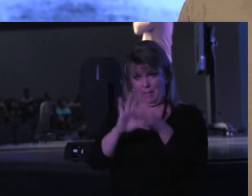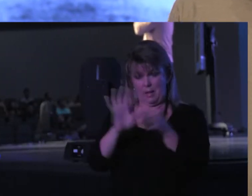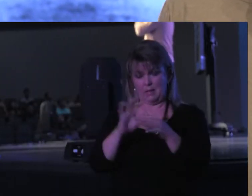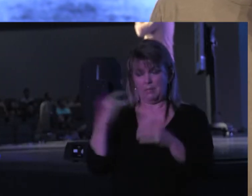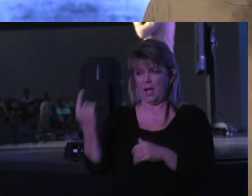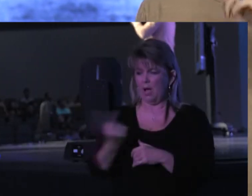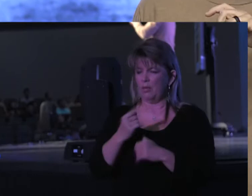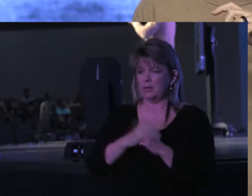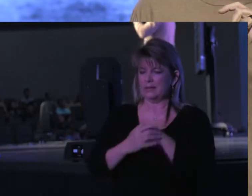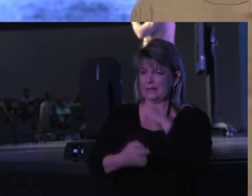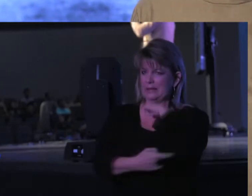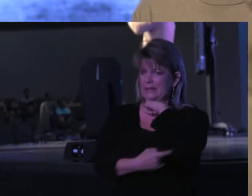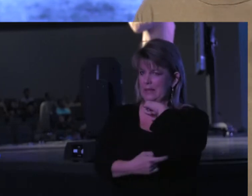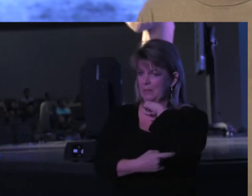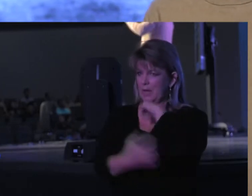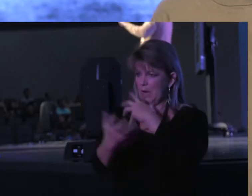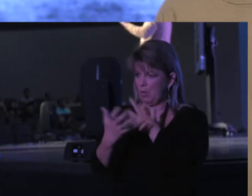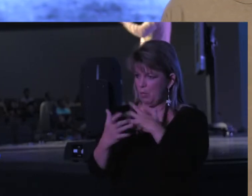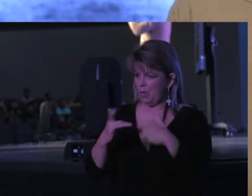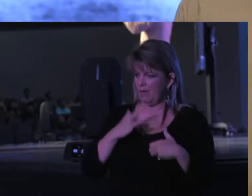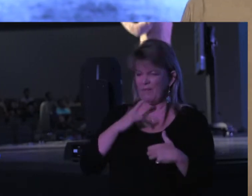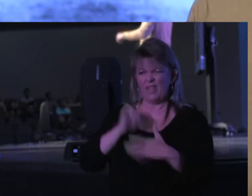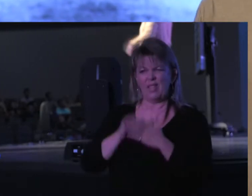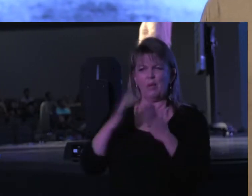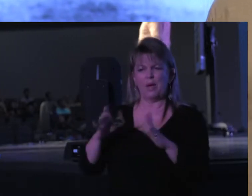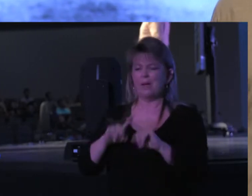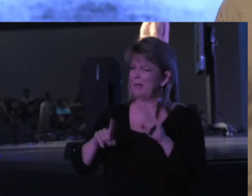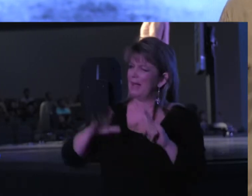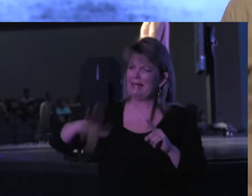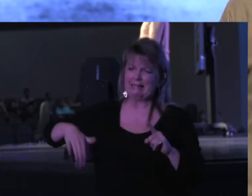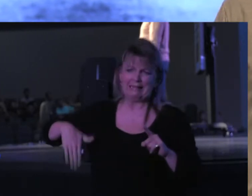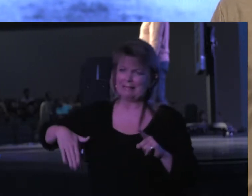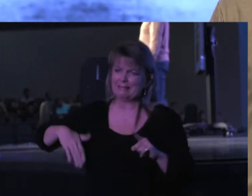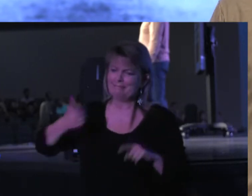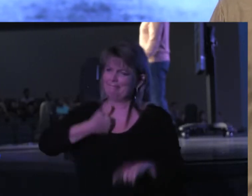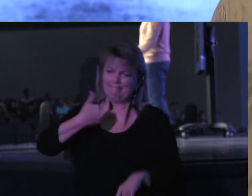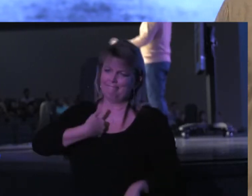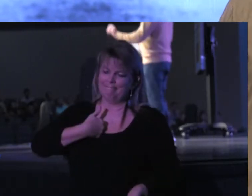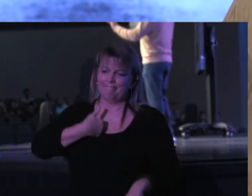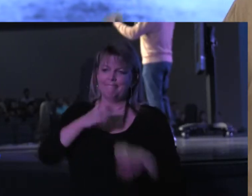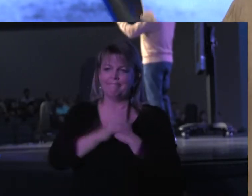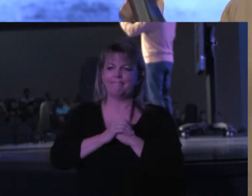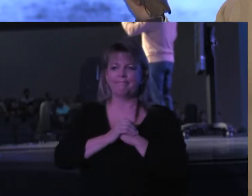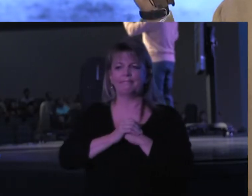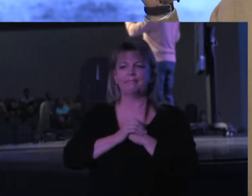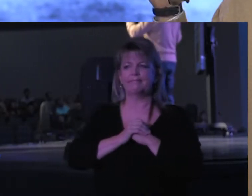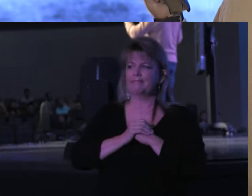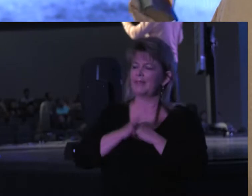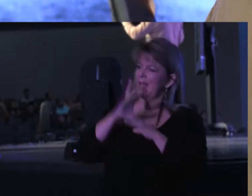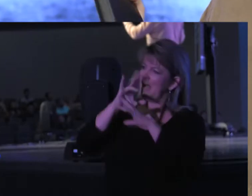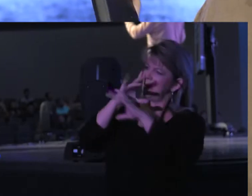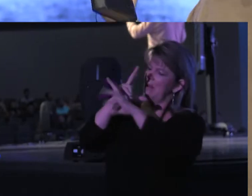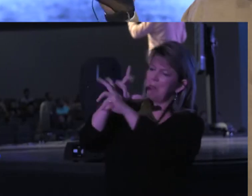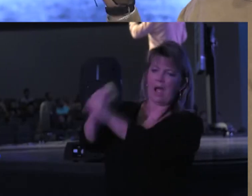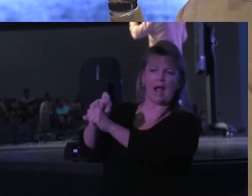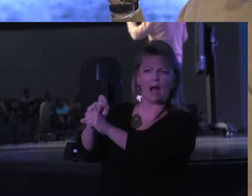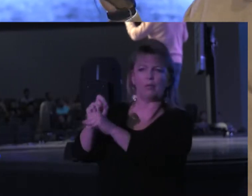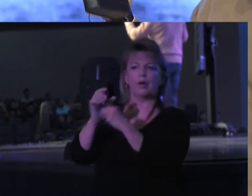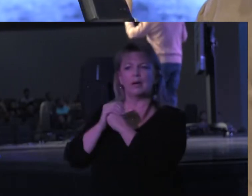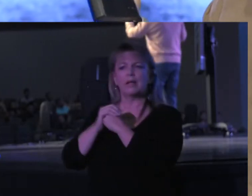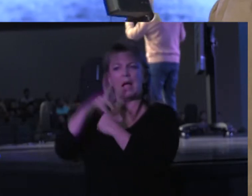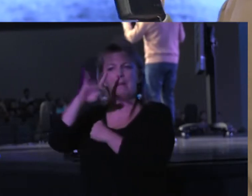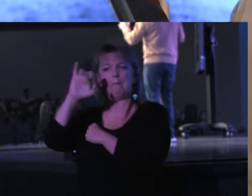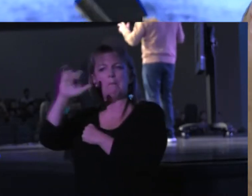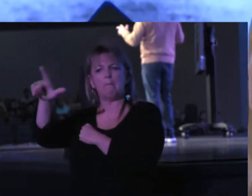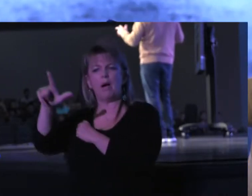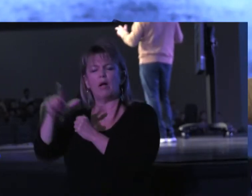I'm always tempted to want to feel that way, but I hadn't got there yet. I'm admiring and in admiration of his